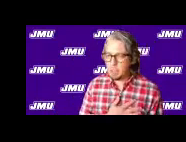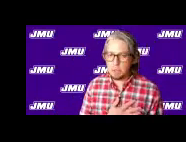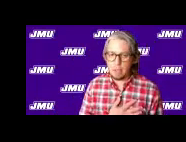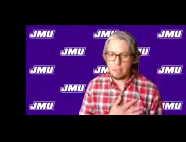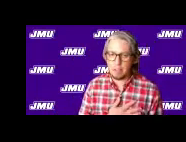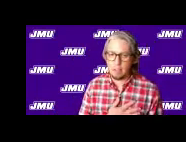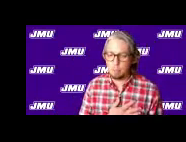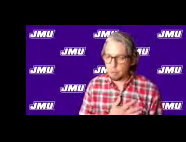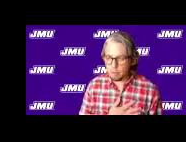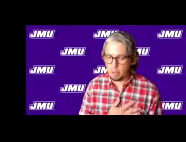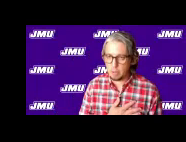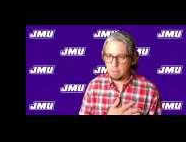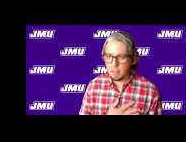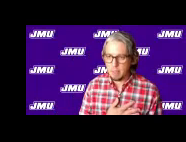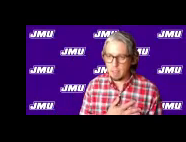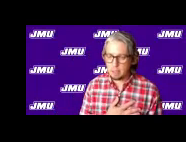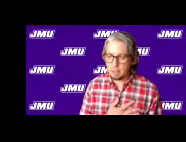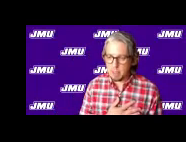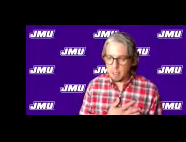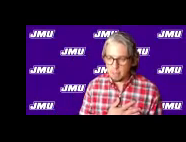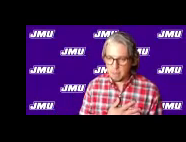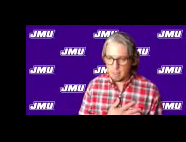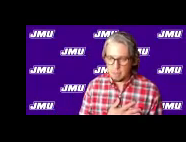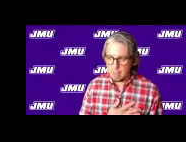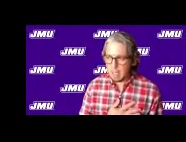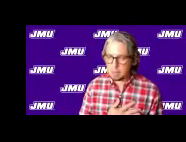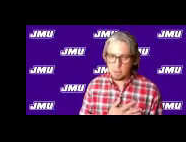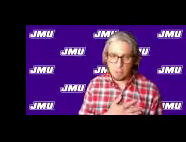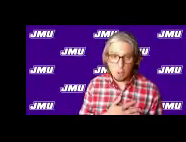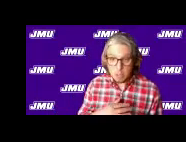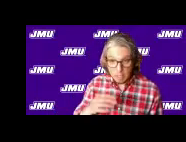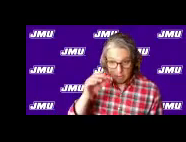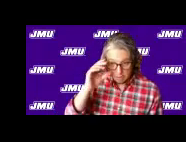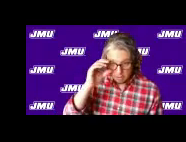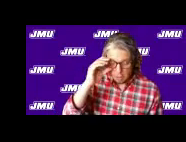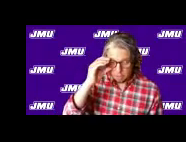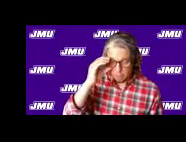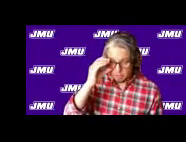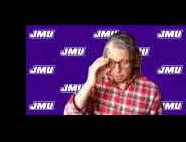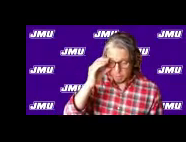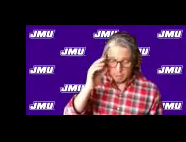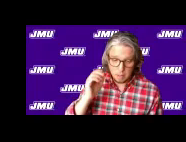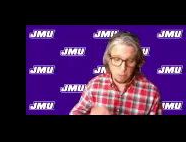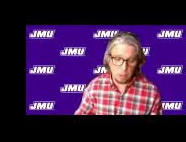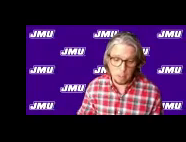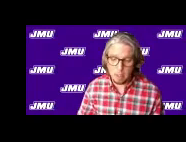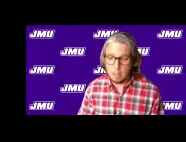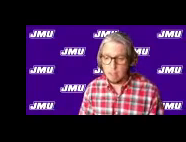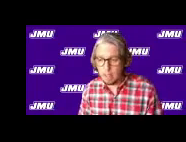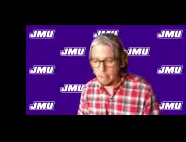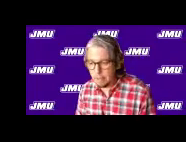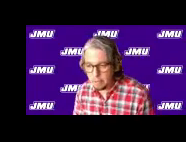am a huge advocate of both of those. To me, it makes absolutely no sense for a student with a